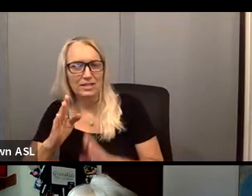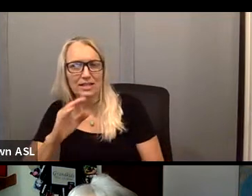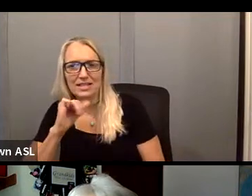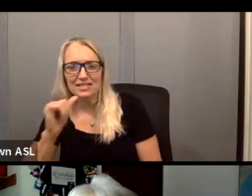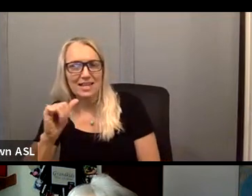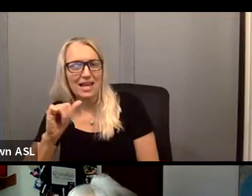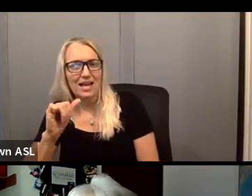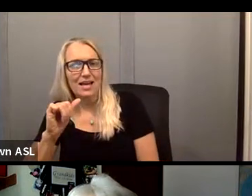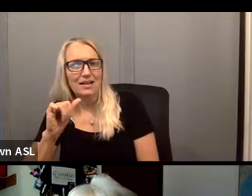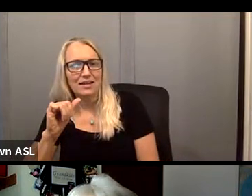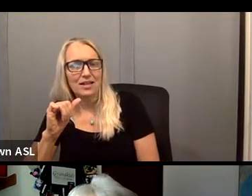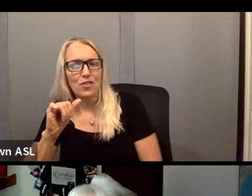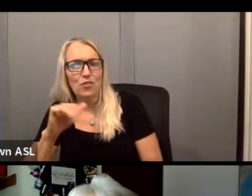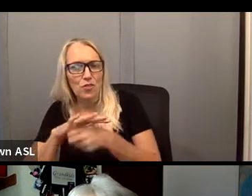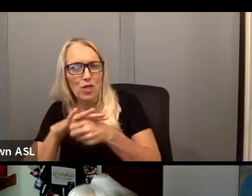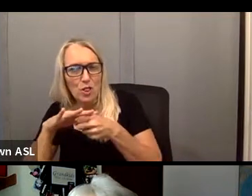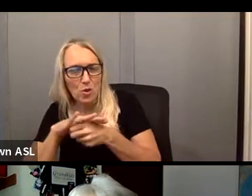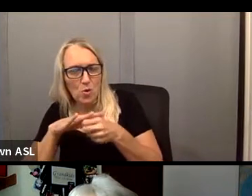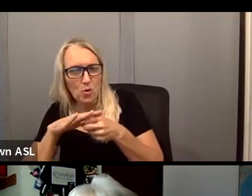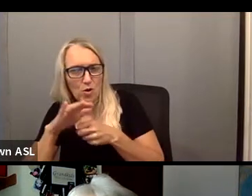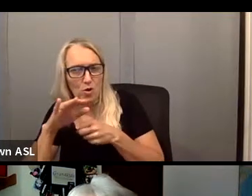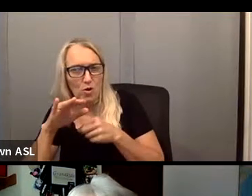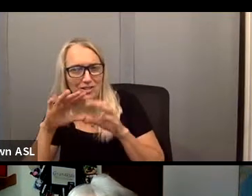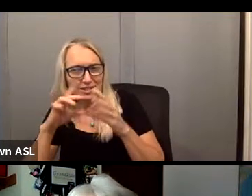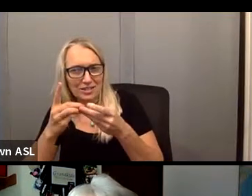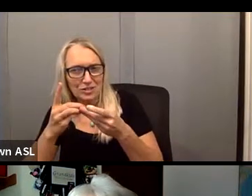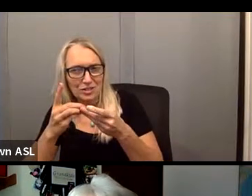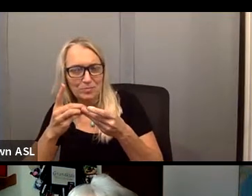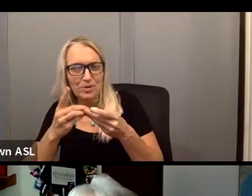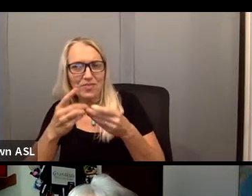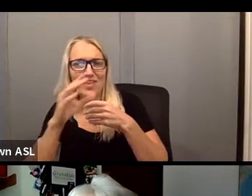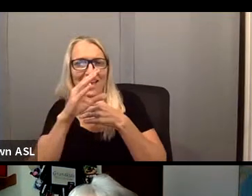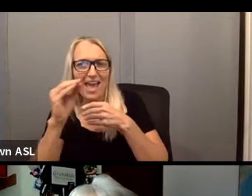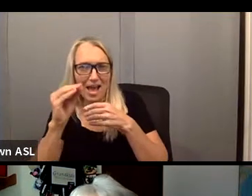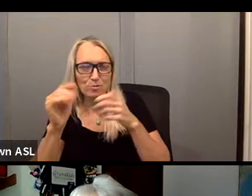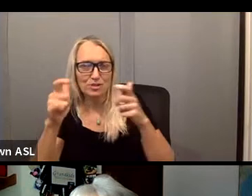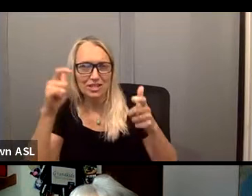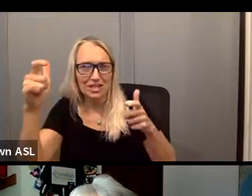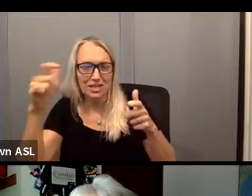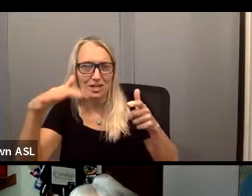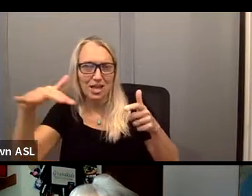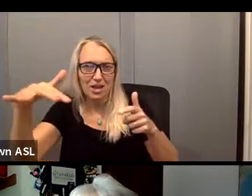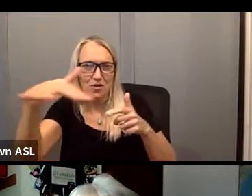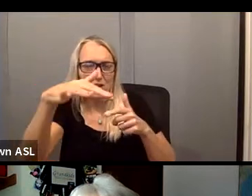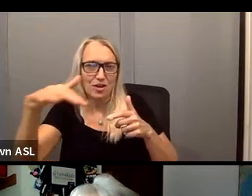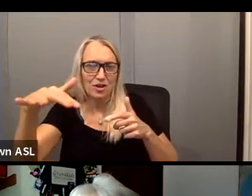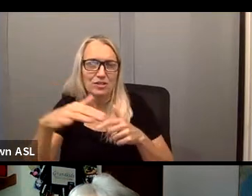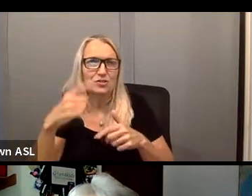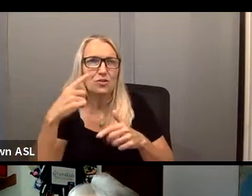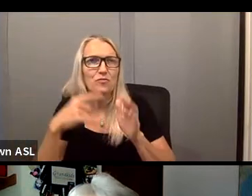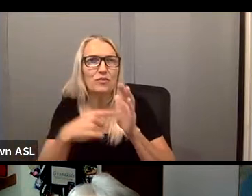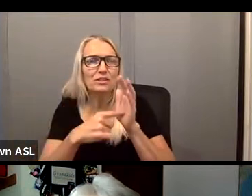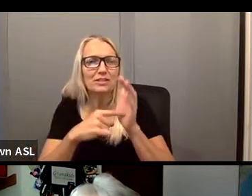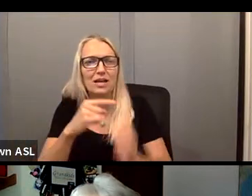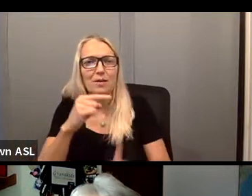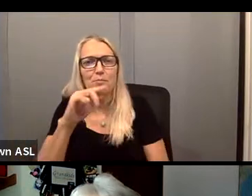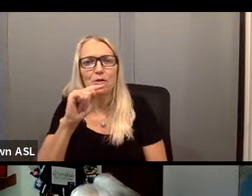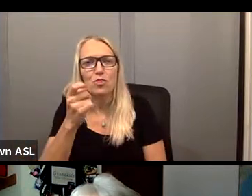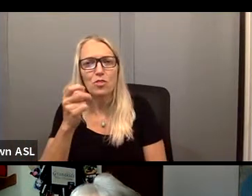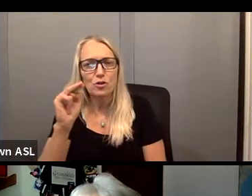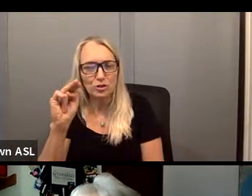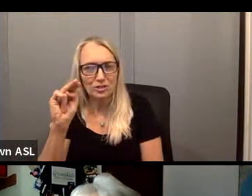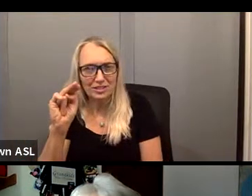local districts, but the county organizations. And for example, Thurston County